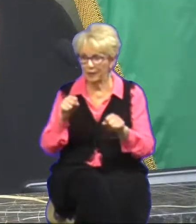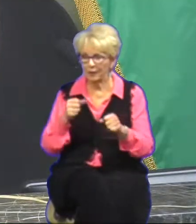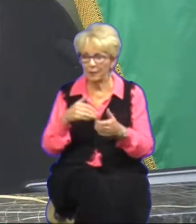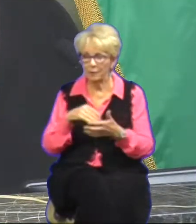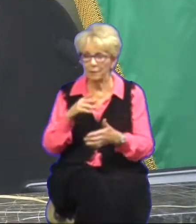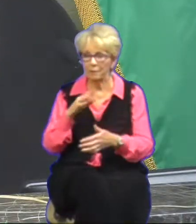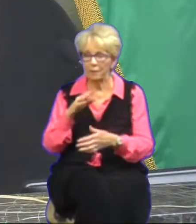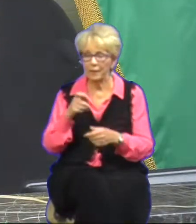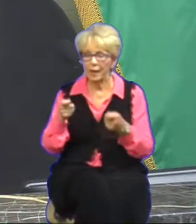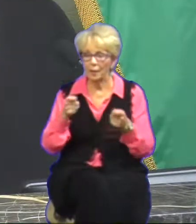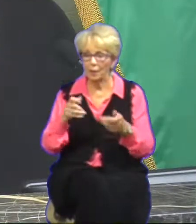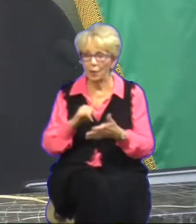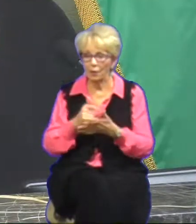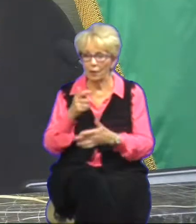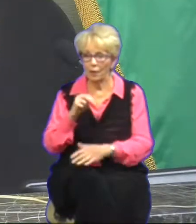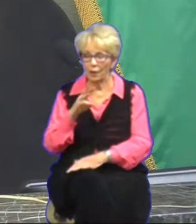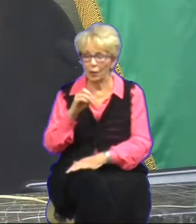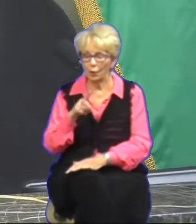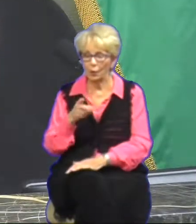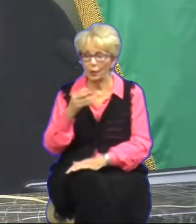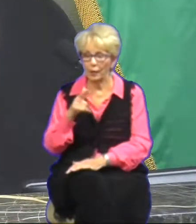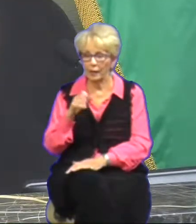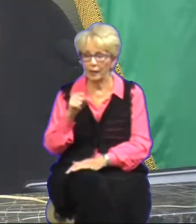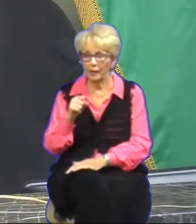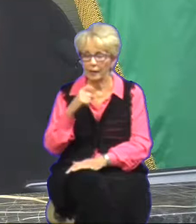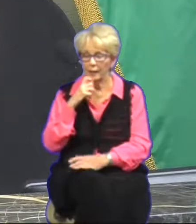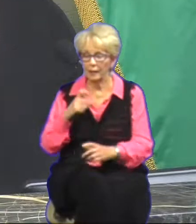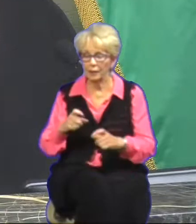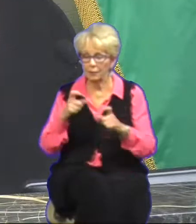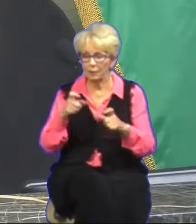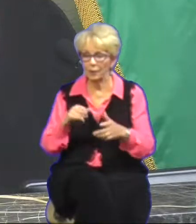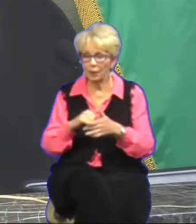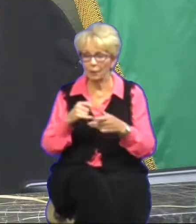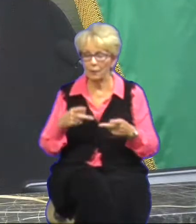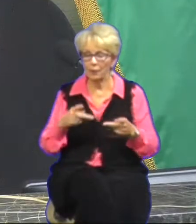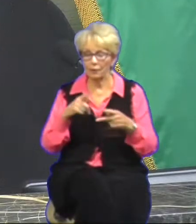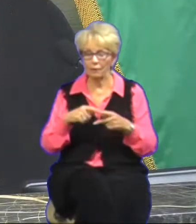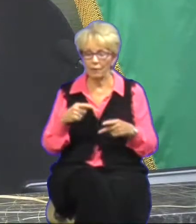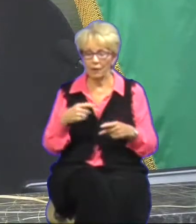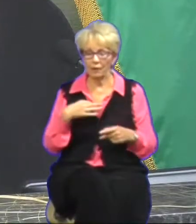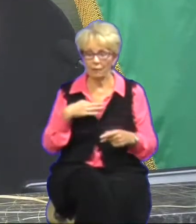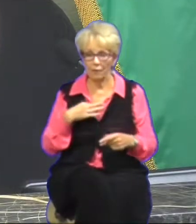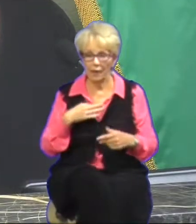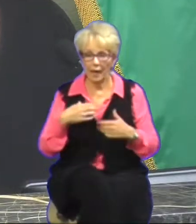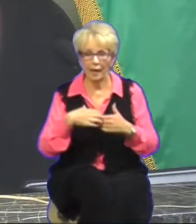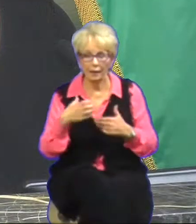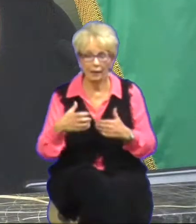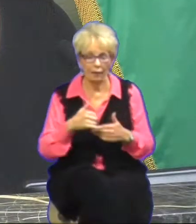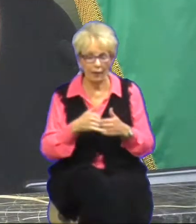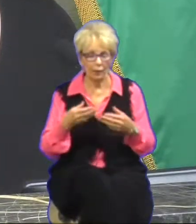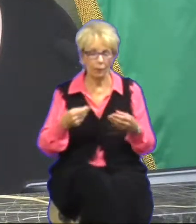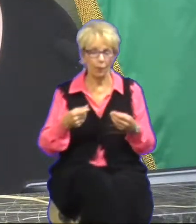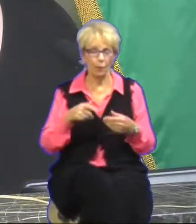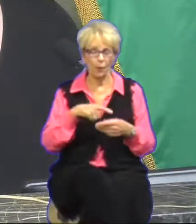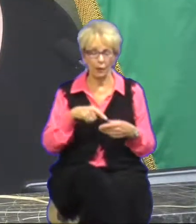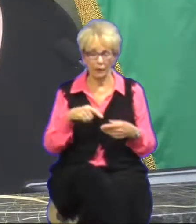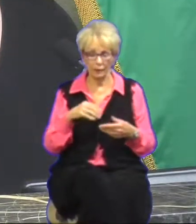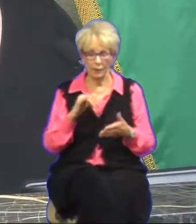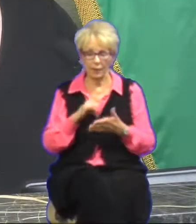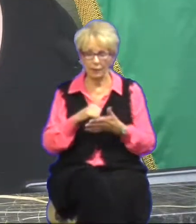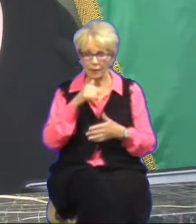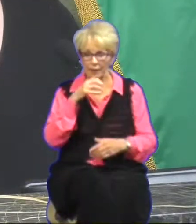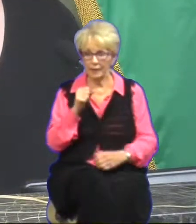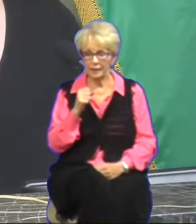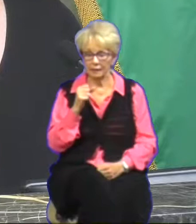So the management of Glenwood Hills have submitted this petition to voluntarily annex this property. This is